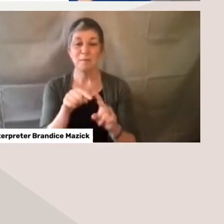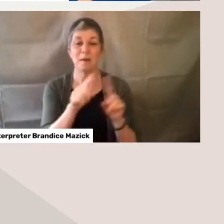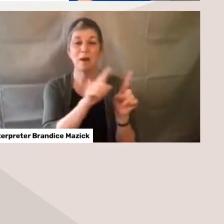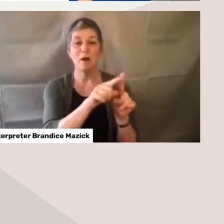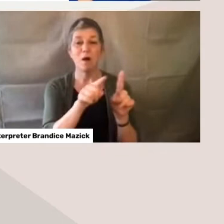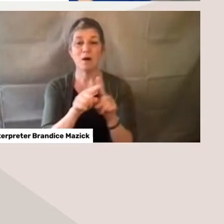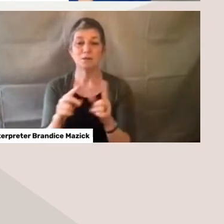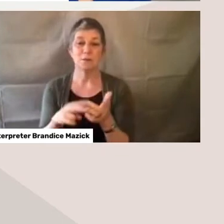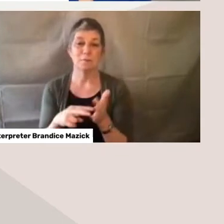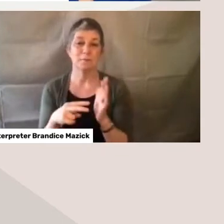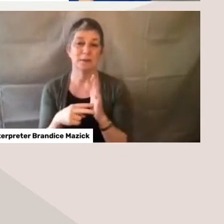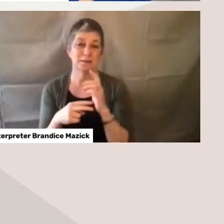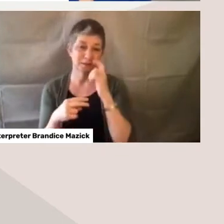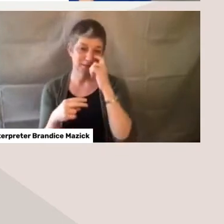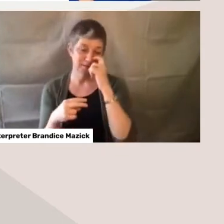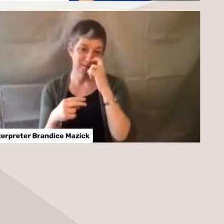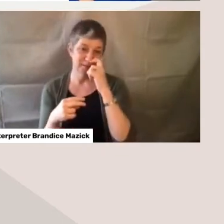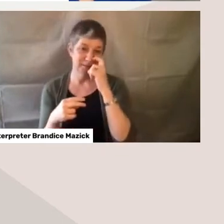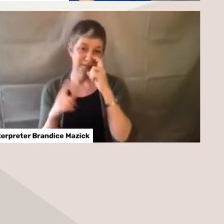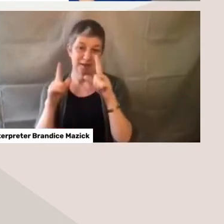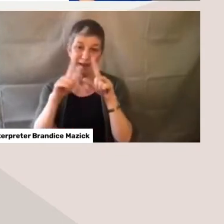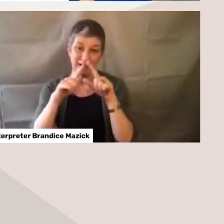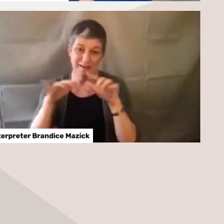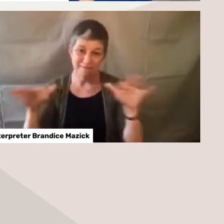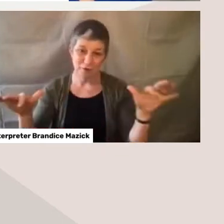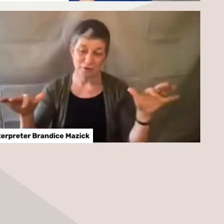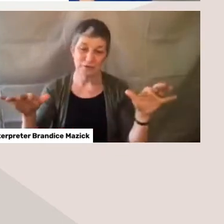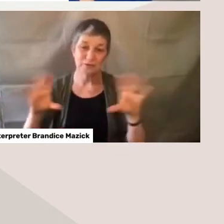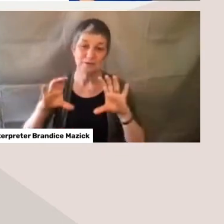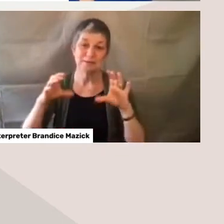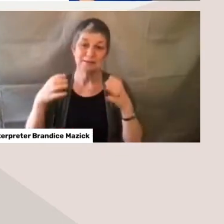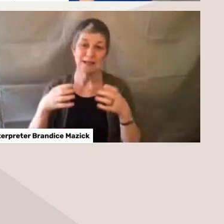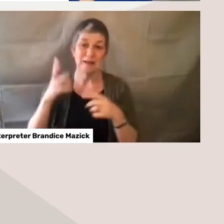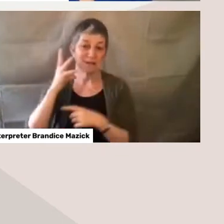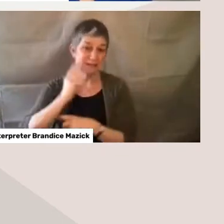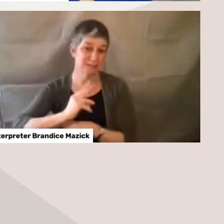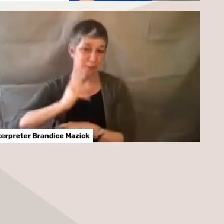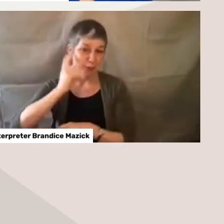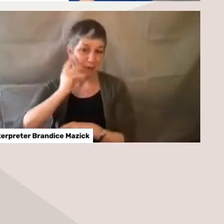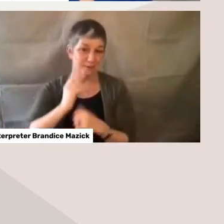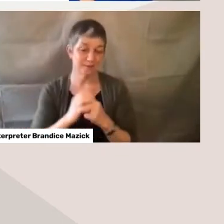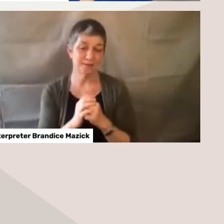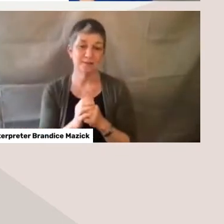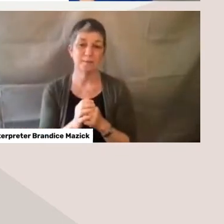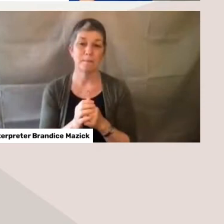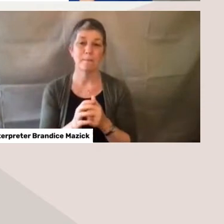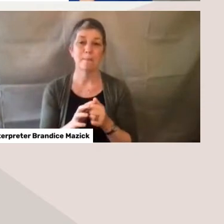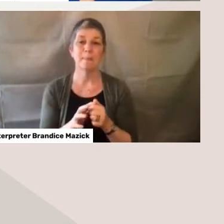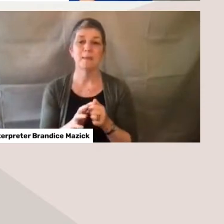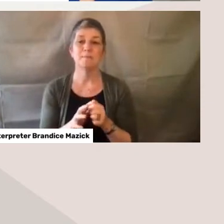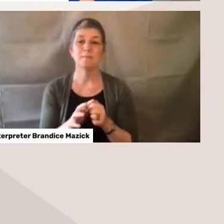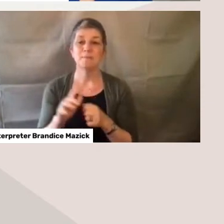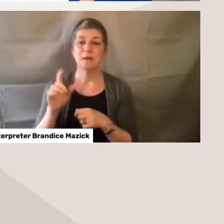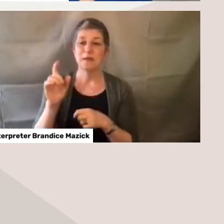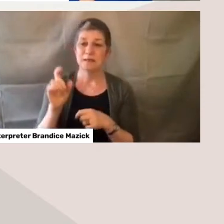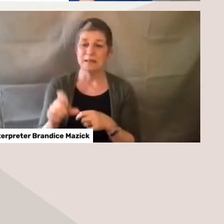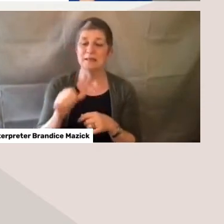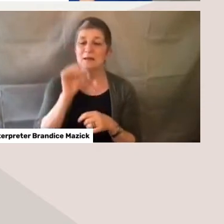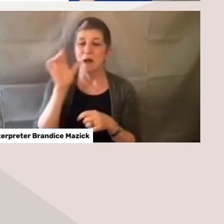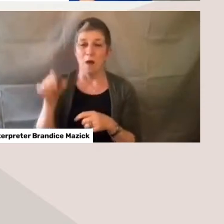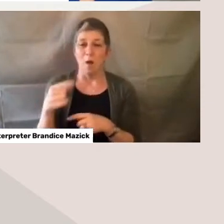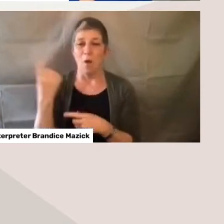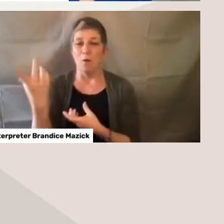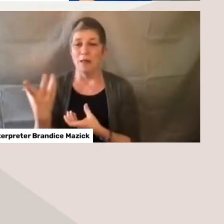also means a very diverse set of experiences. So you need to not